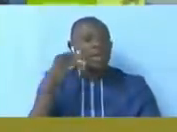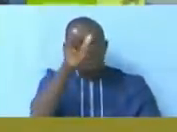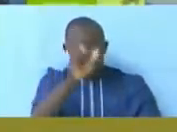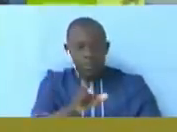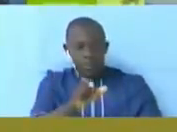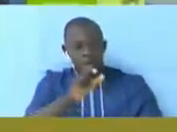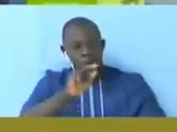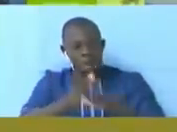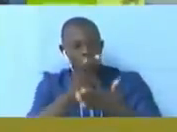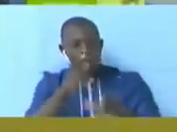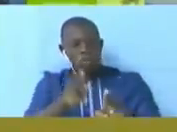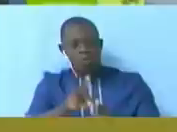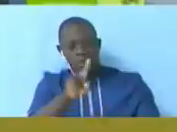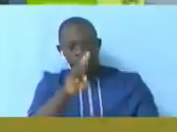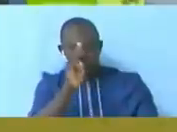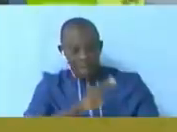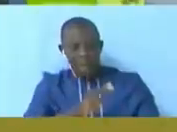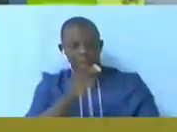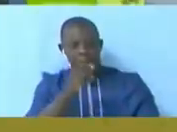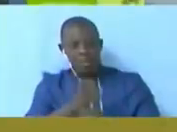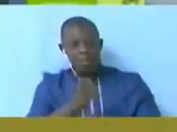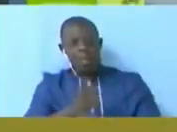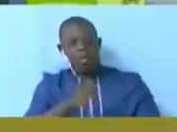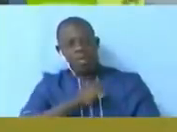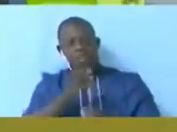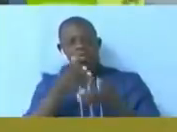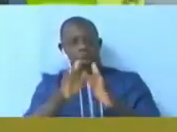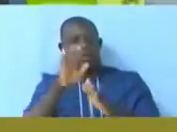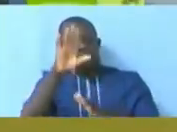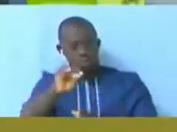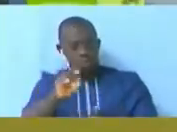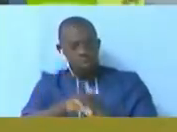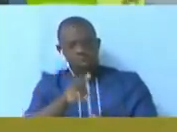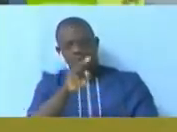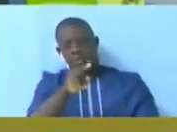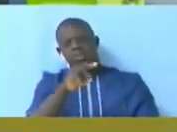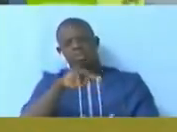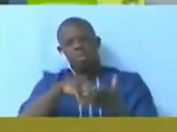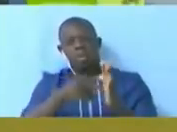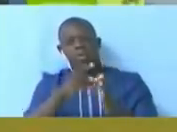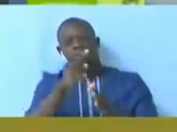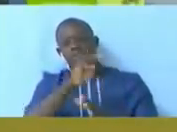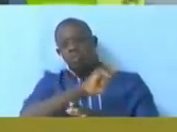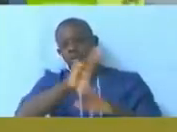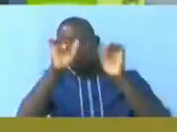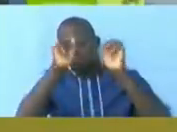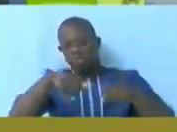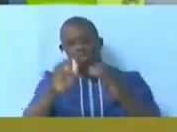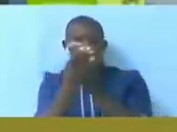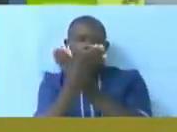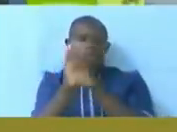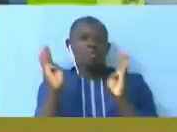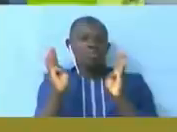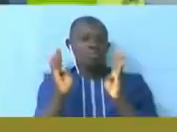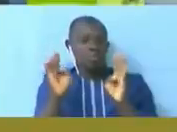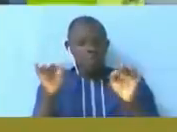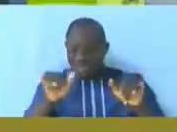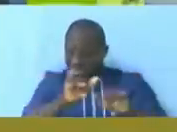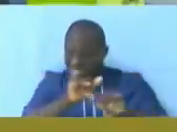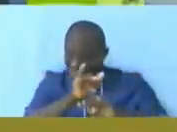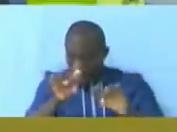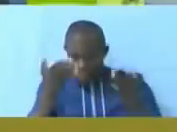ben kanjanne halimbi katabula bila niye mutam mo fala a ite bail no la de halimbi wol be